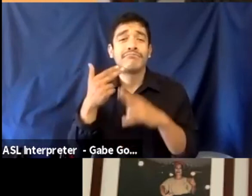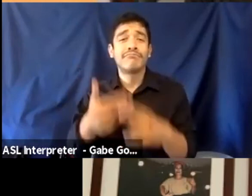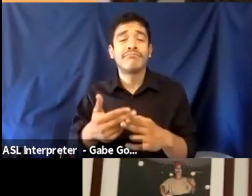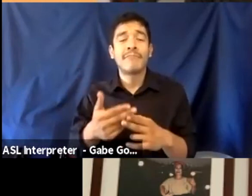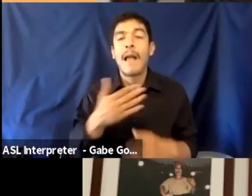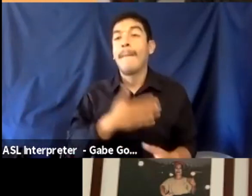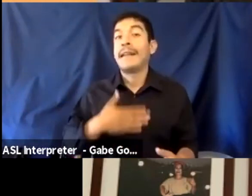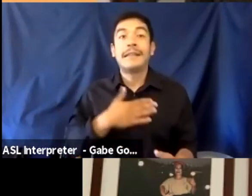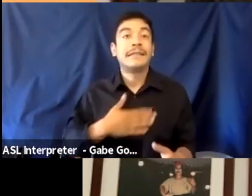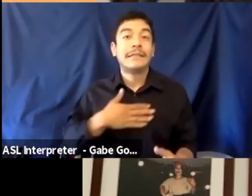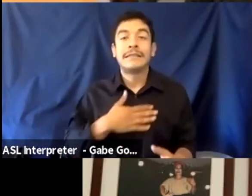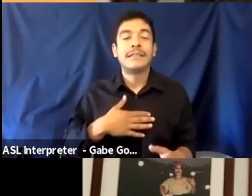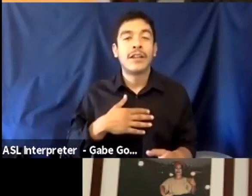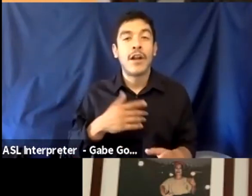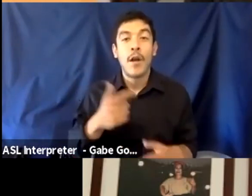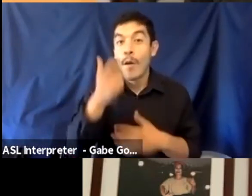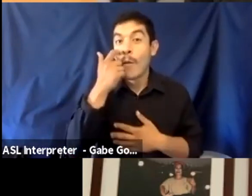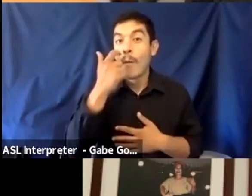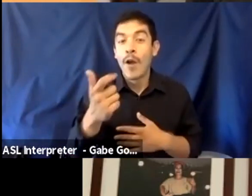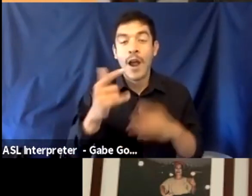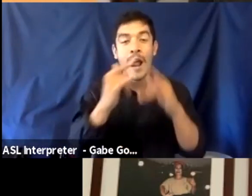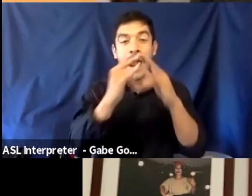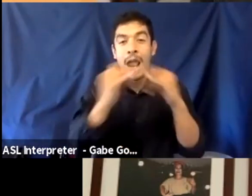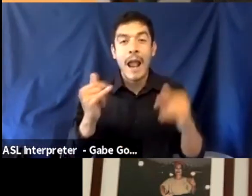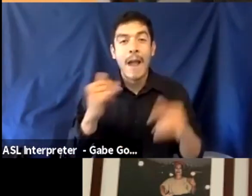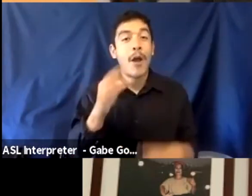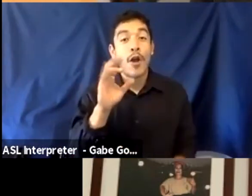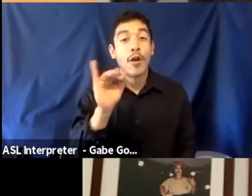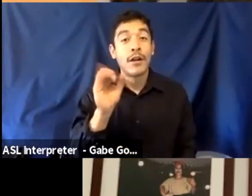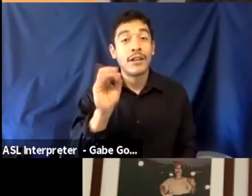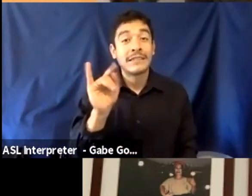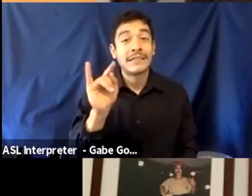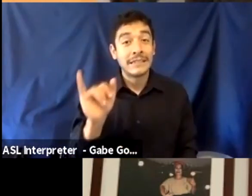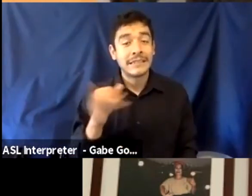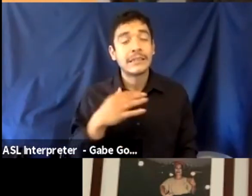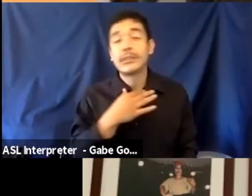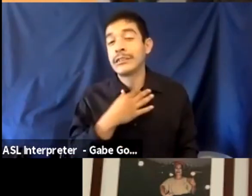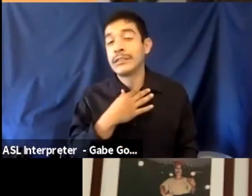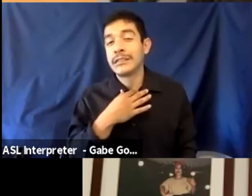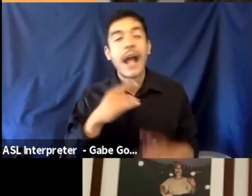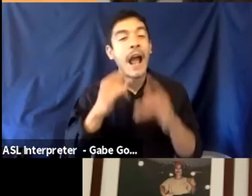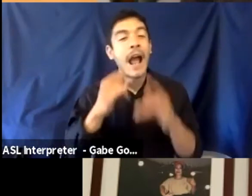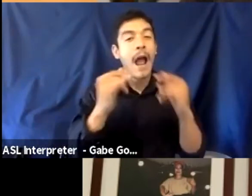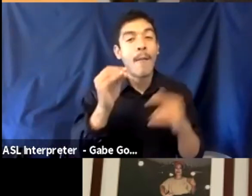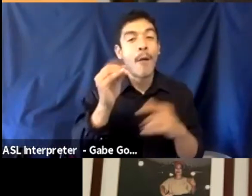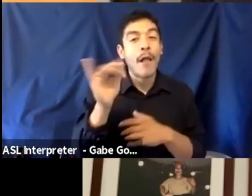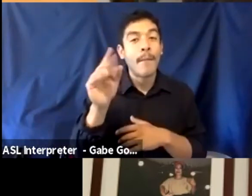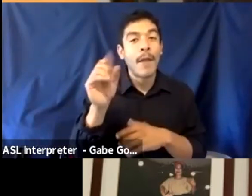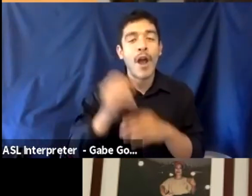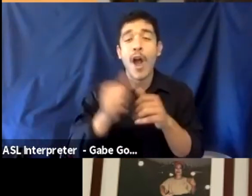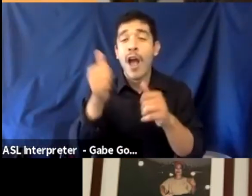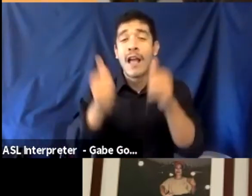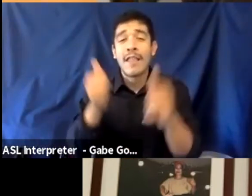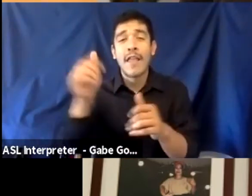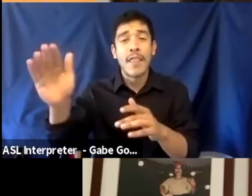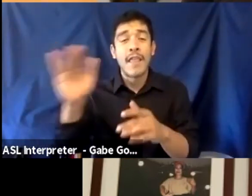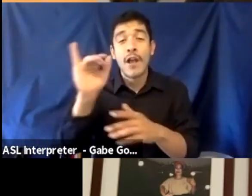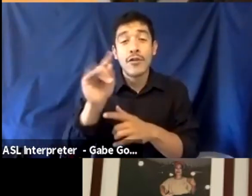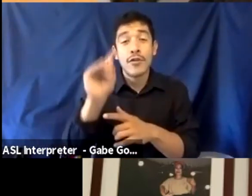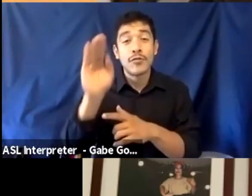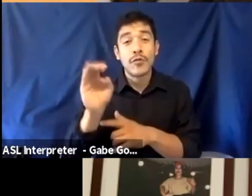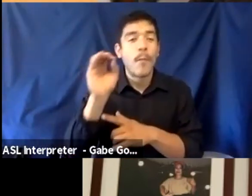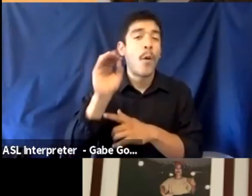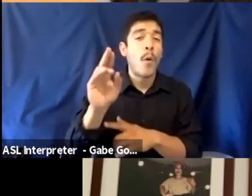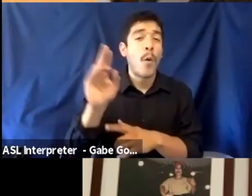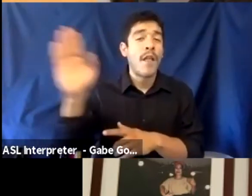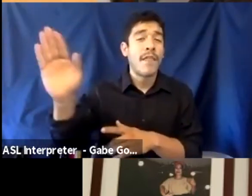please tune into Camp Curiosity, Camp GoldieBlox on either the GoldieBlox YouTube or